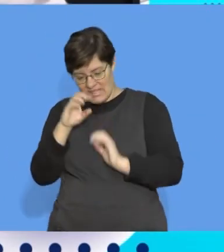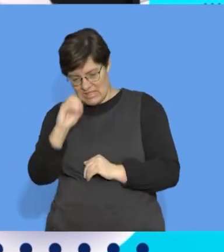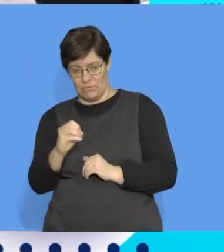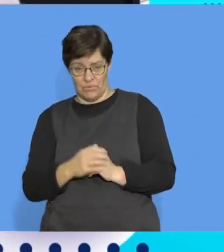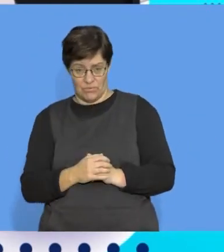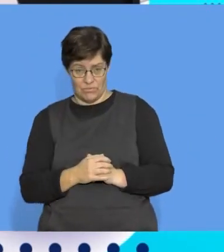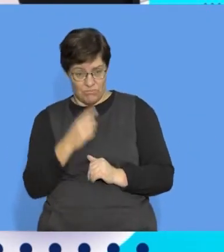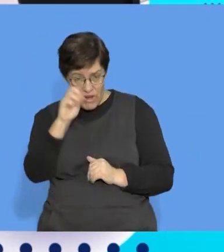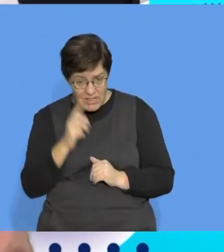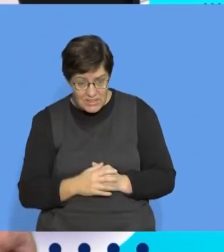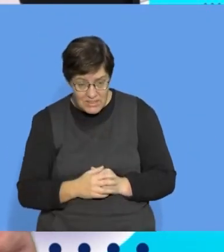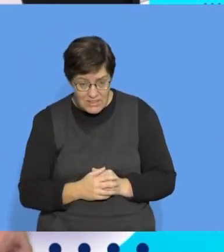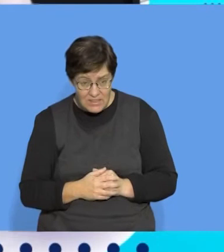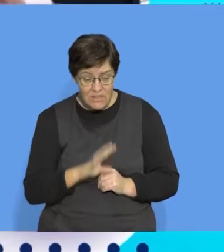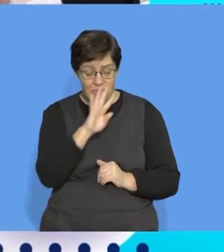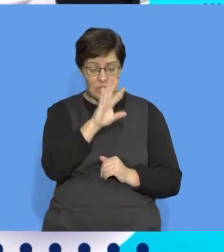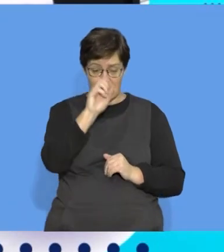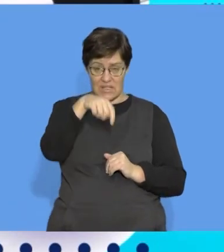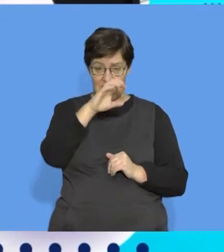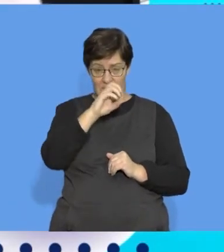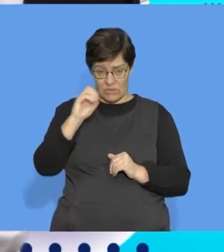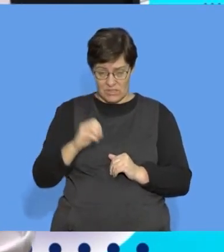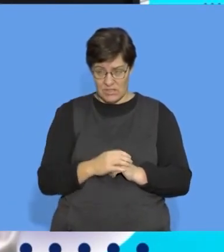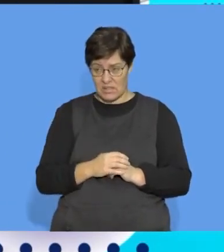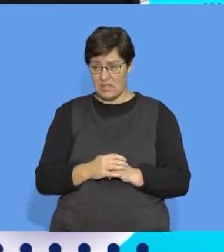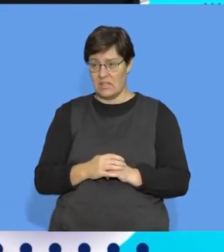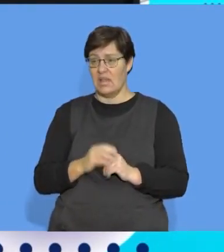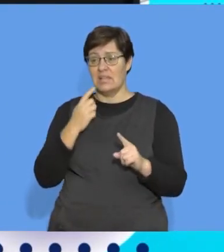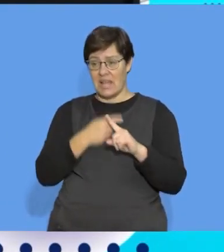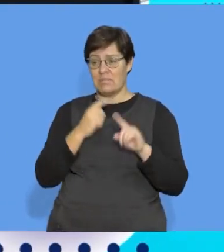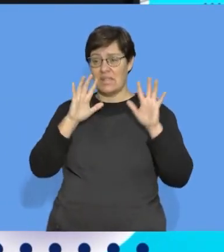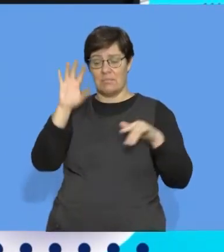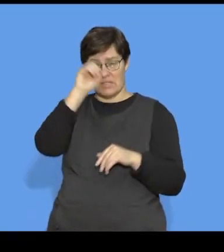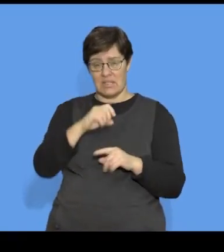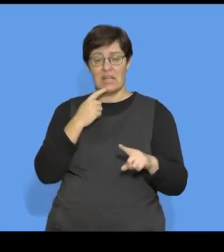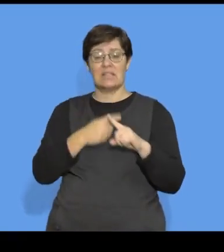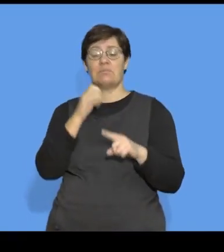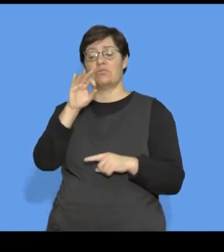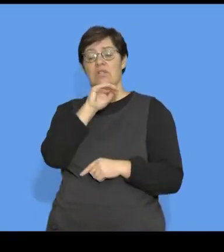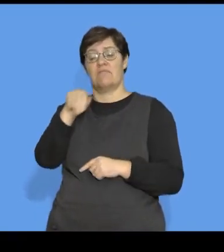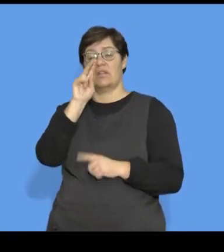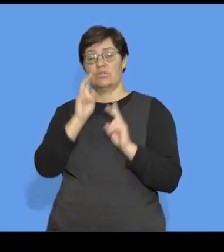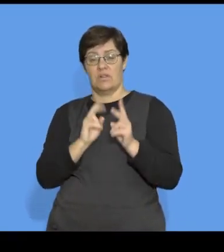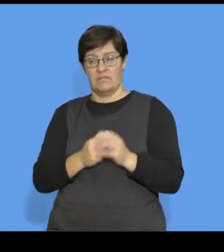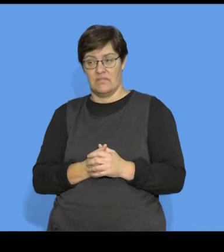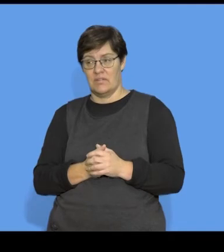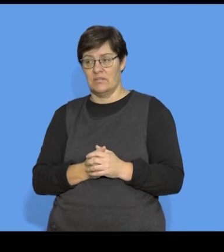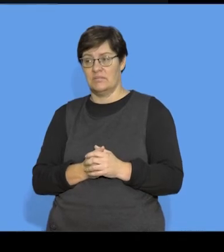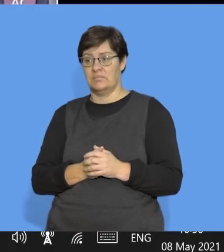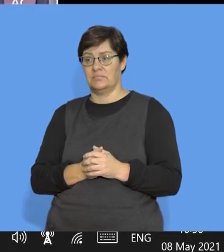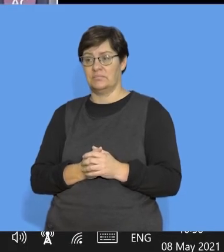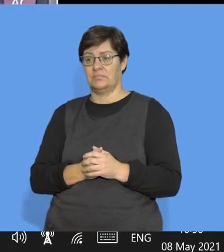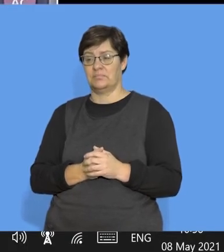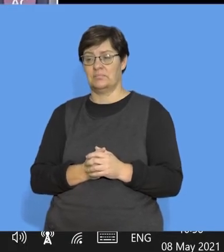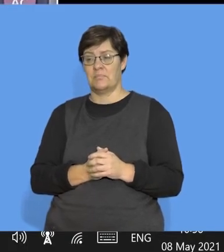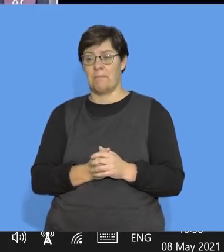minus 0. Got that? So 40,000 times your 10% times 3 divided by 12. Let's do